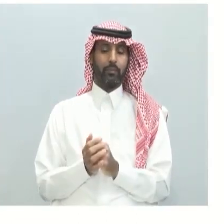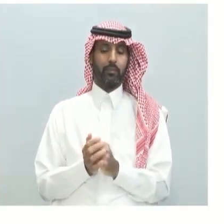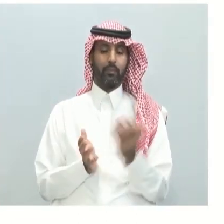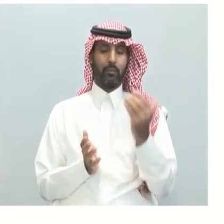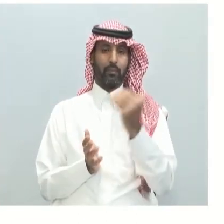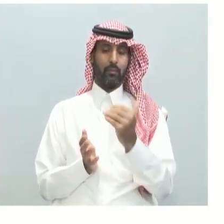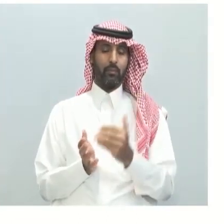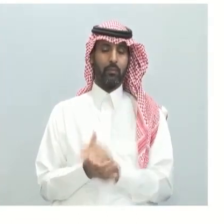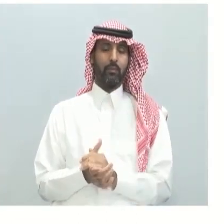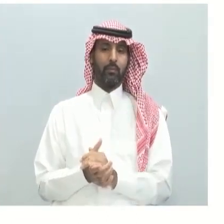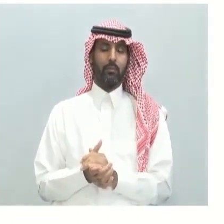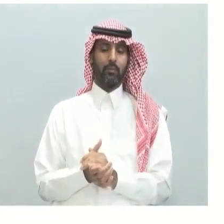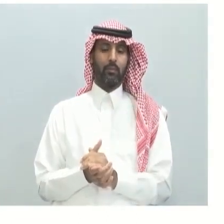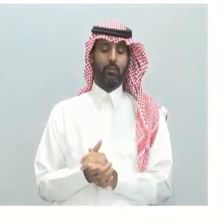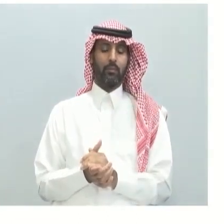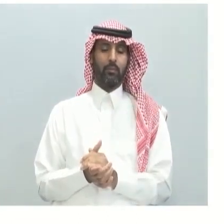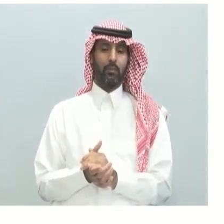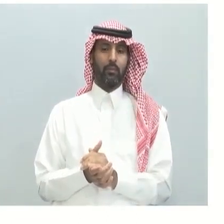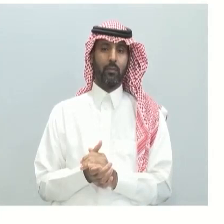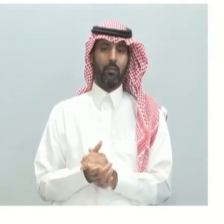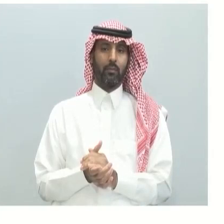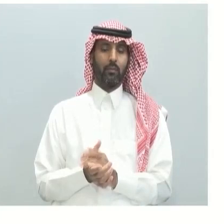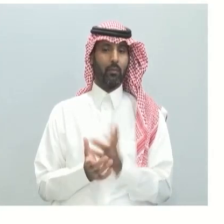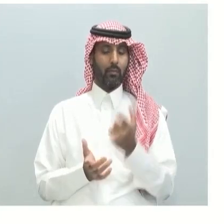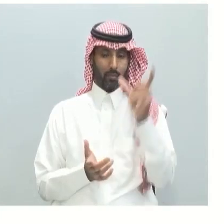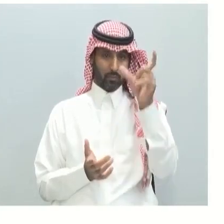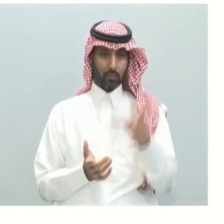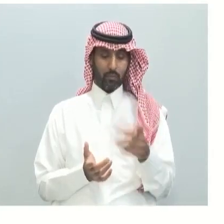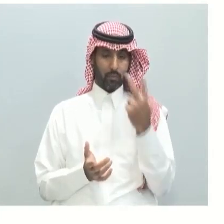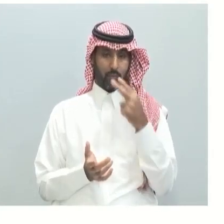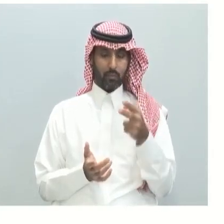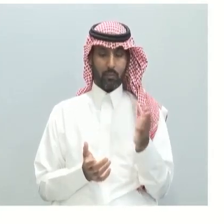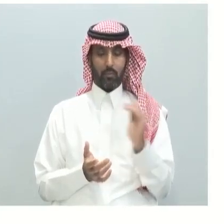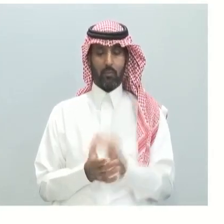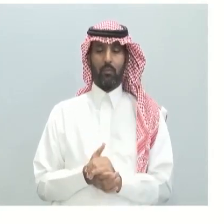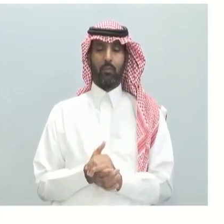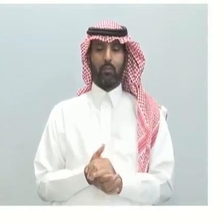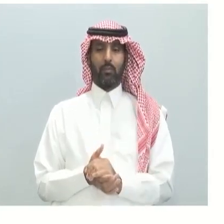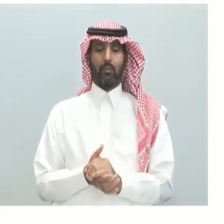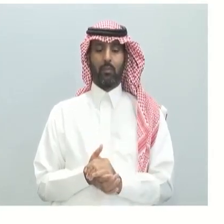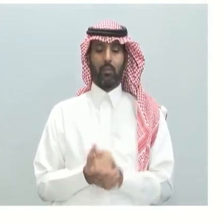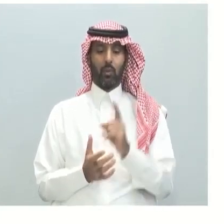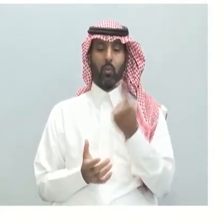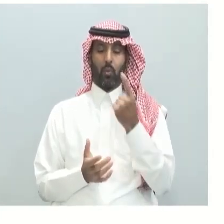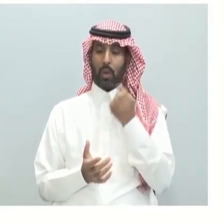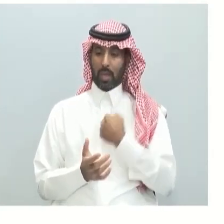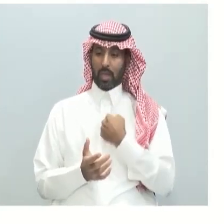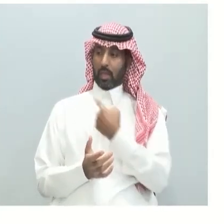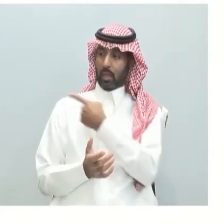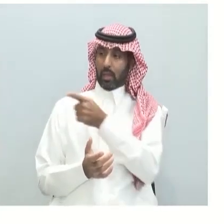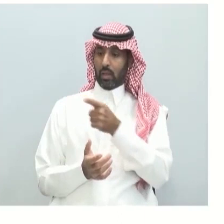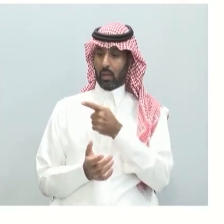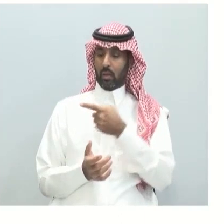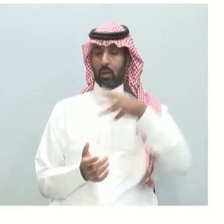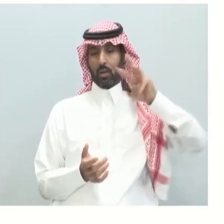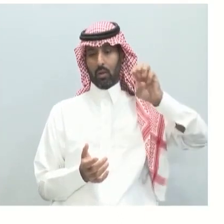which of these paragraphs do the following? Okay, let's see the answer here together. Only we, and it